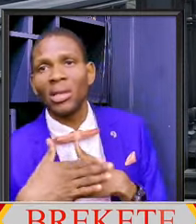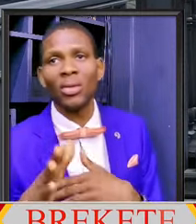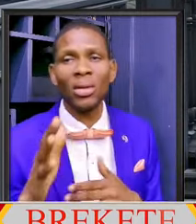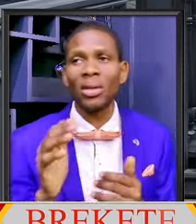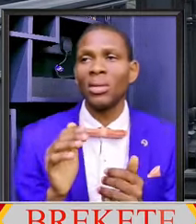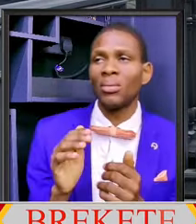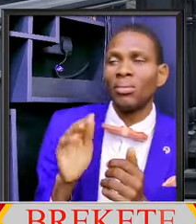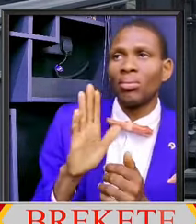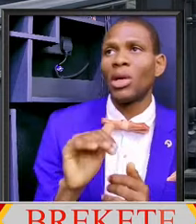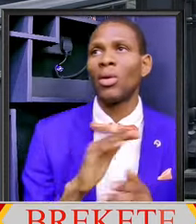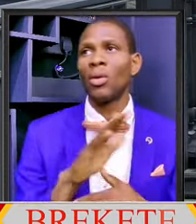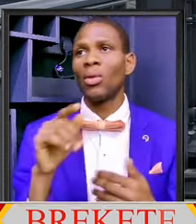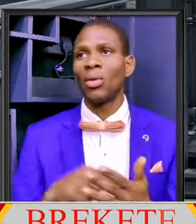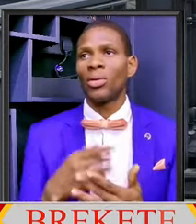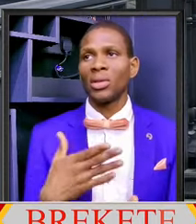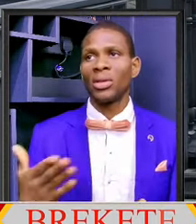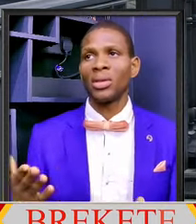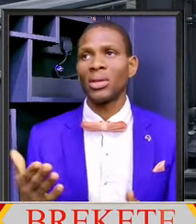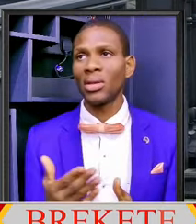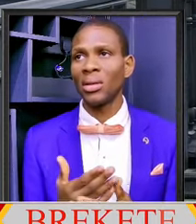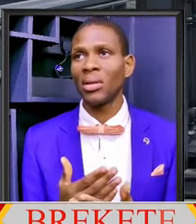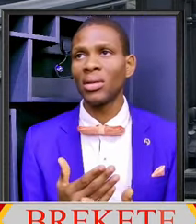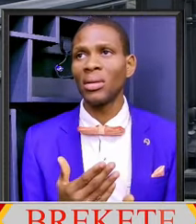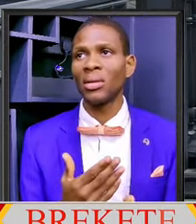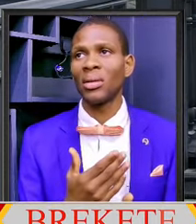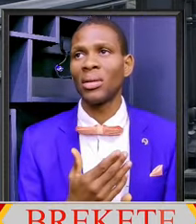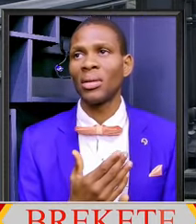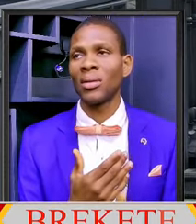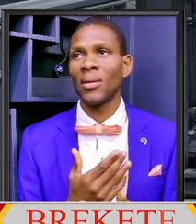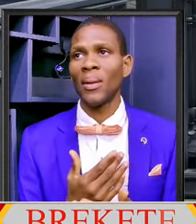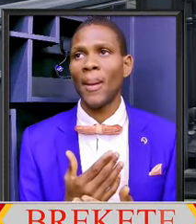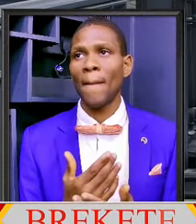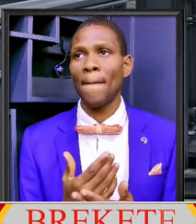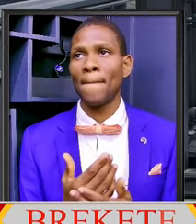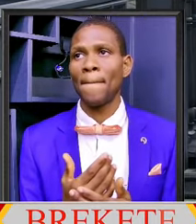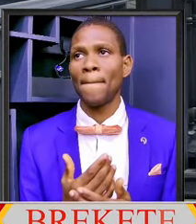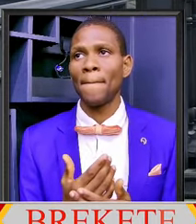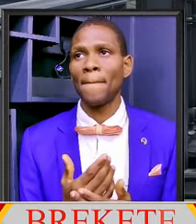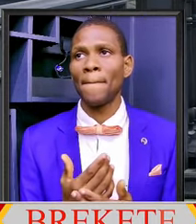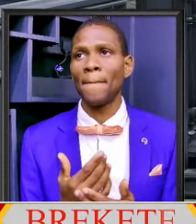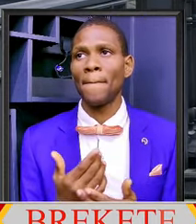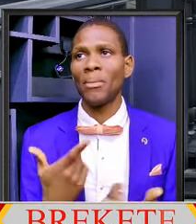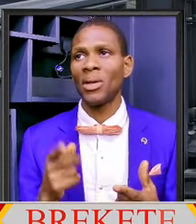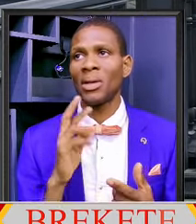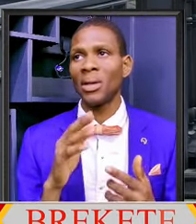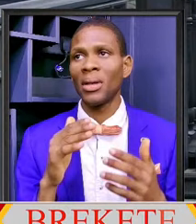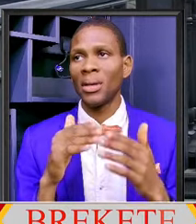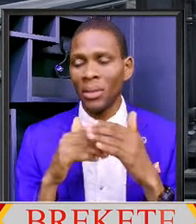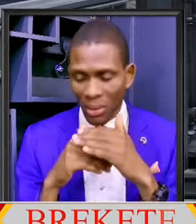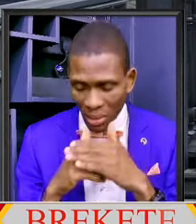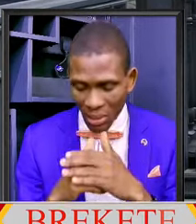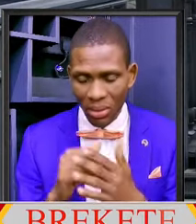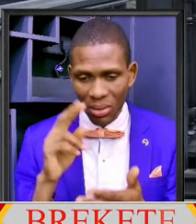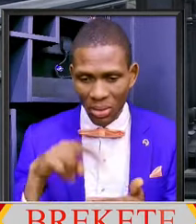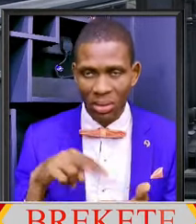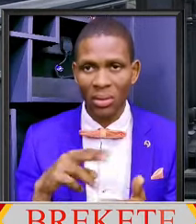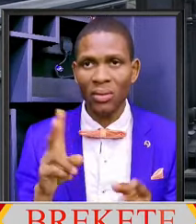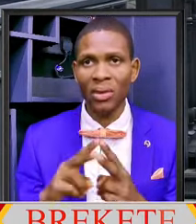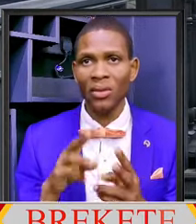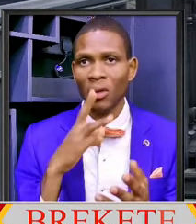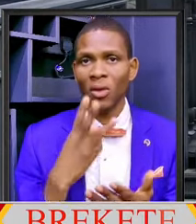are promising to give her, because her pass through IGMB is very hard. Let her bend down and read very